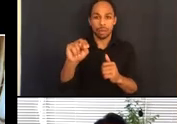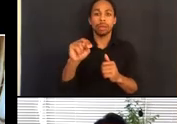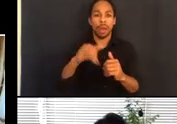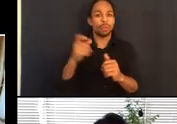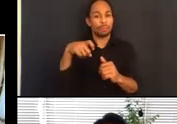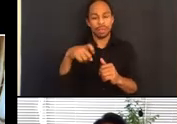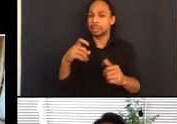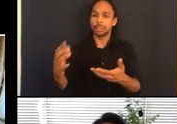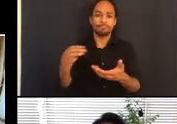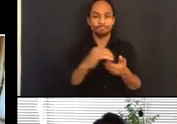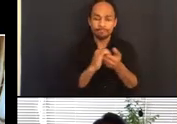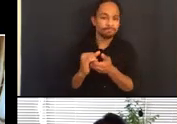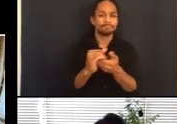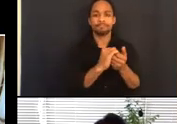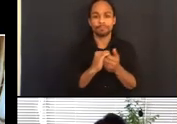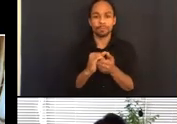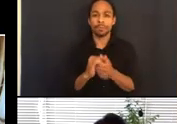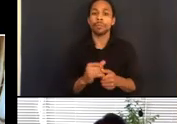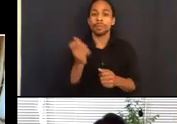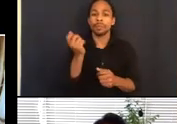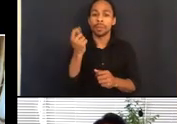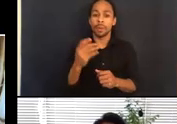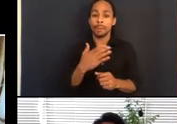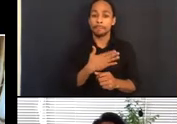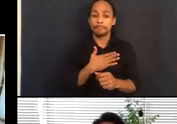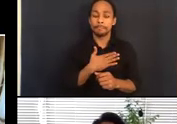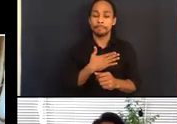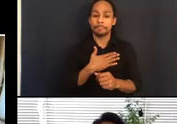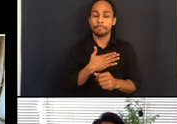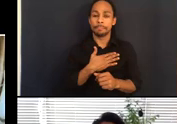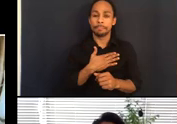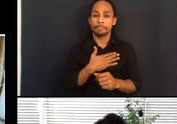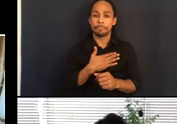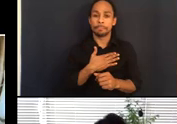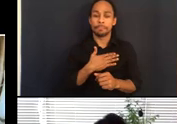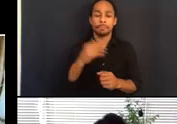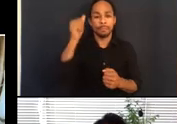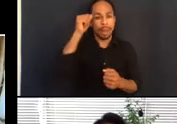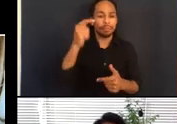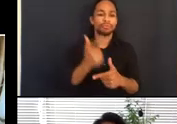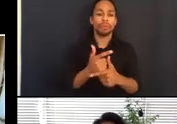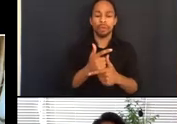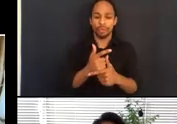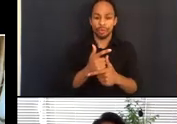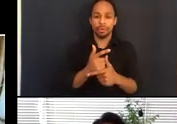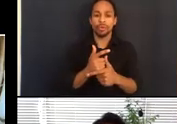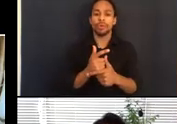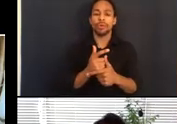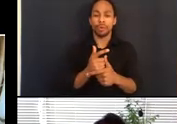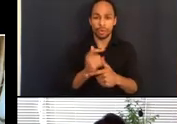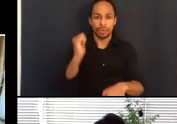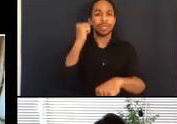from White Mountain Apache, Shane, had talked about, being still is movement. And in this time as Indigenous people, we're